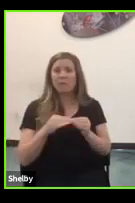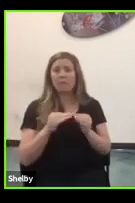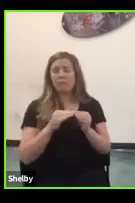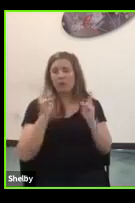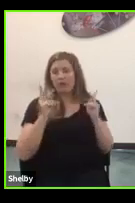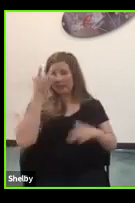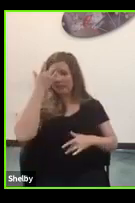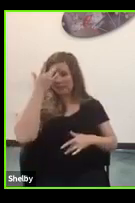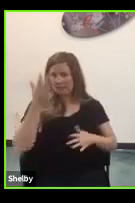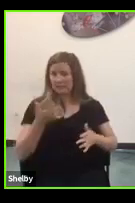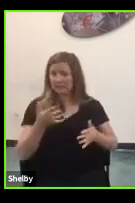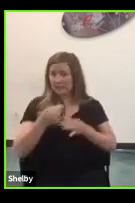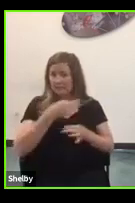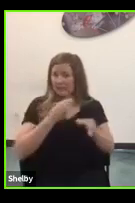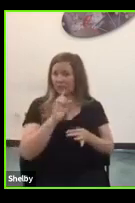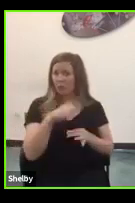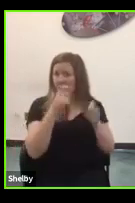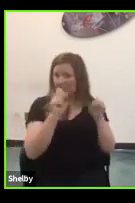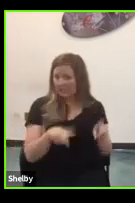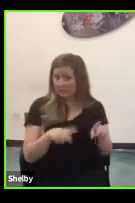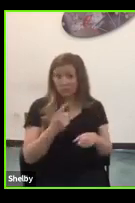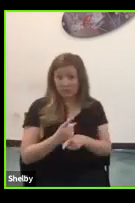having testing correlate with more cases.